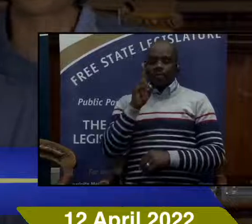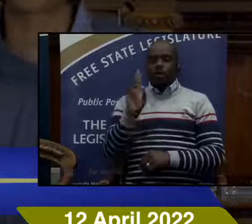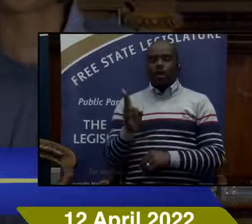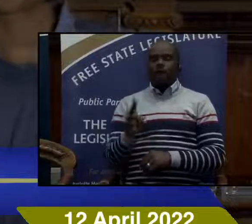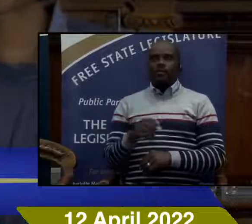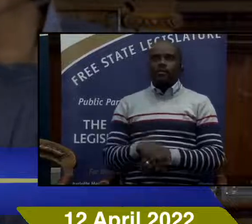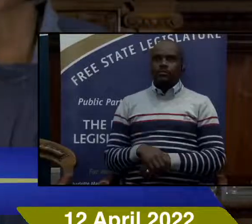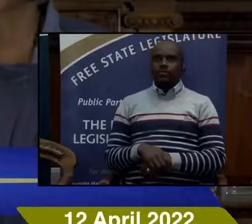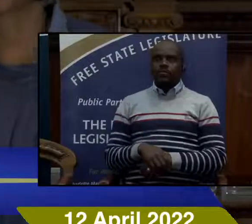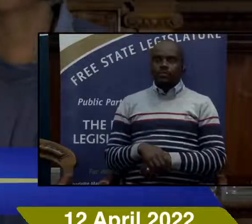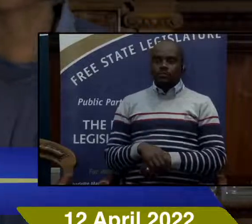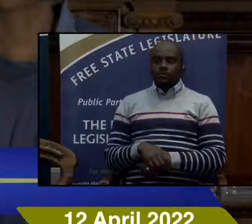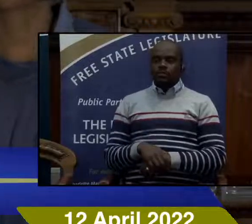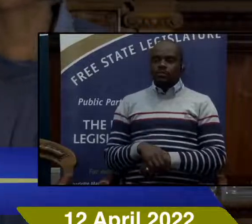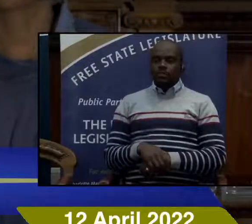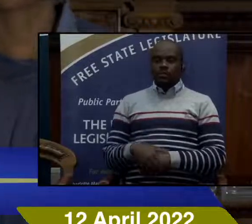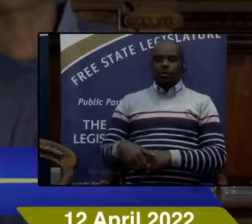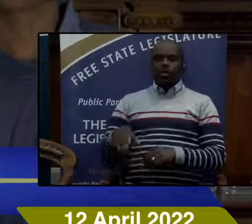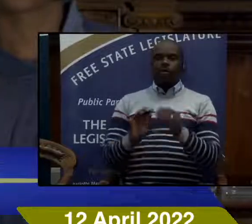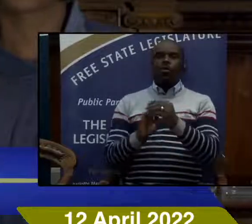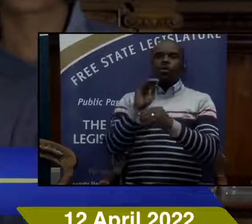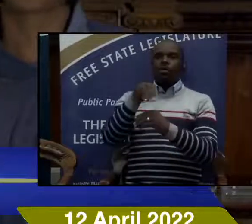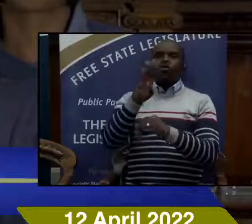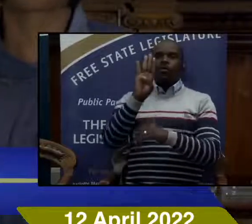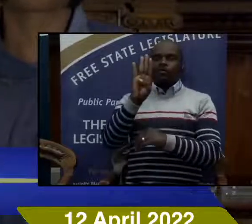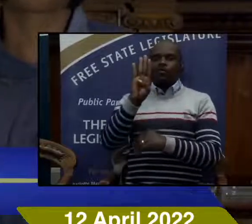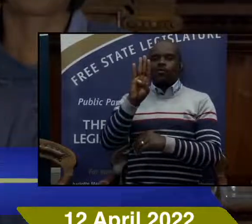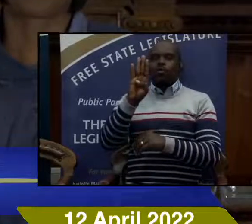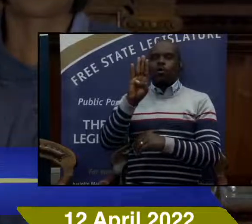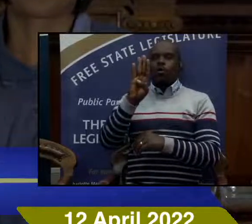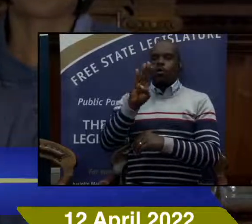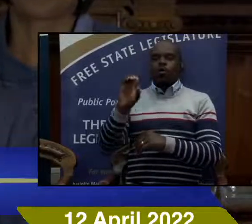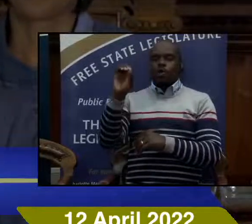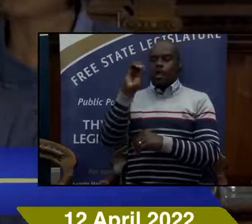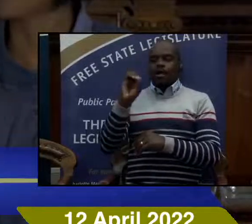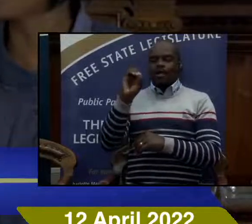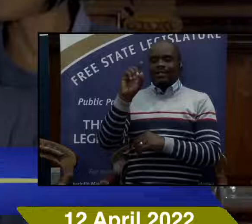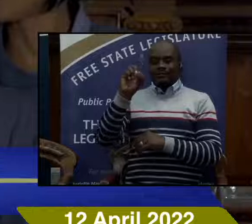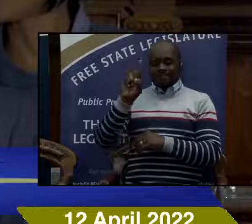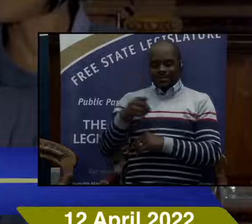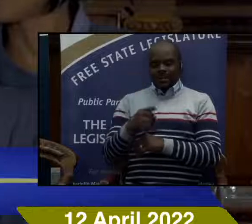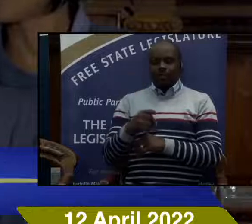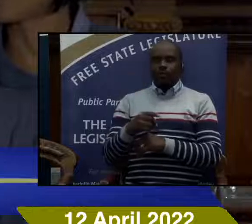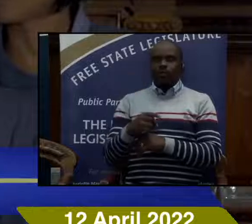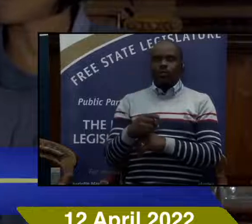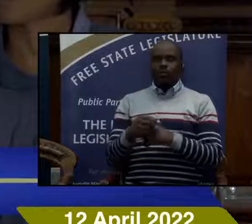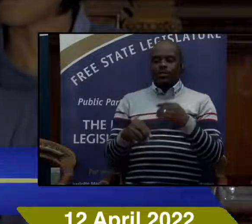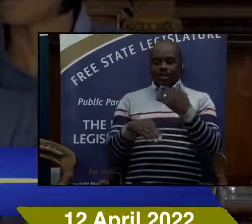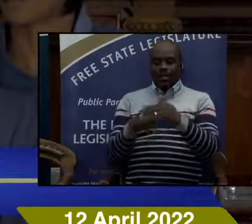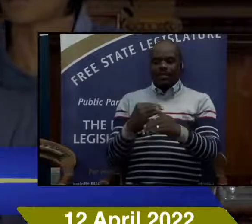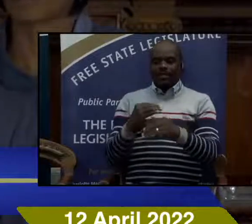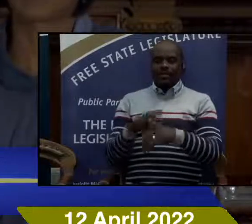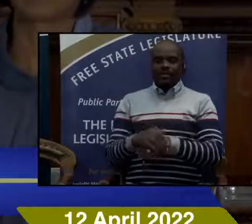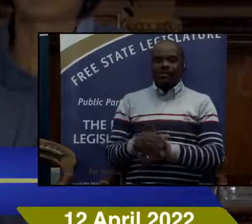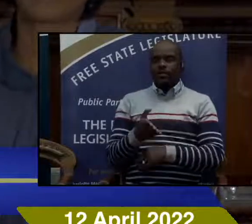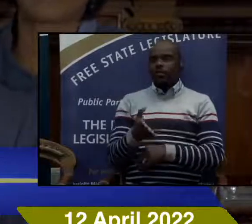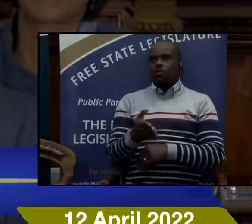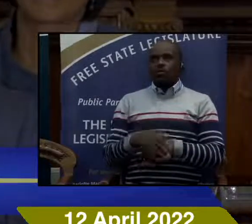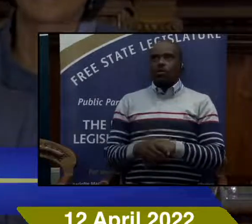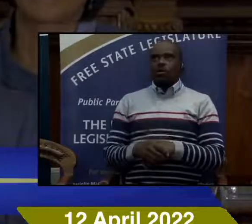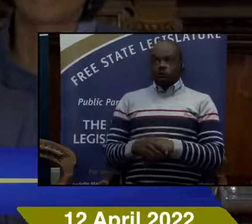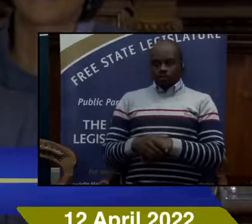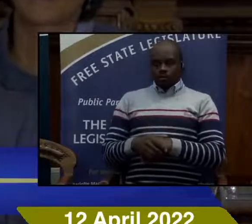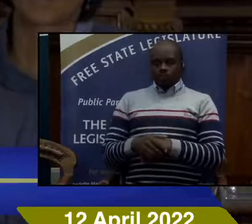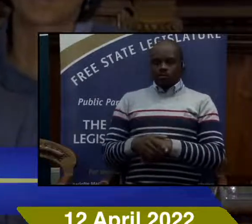more than 4,000 young people spread across the different fields benefiting from the ANC-led government to better